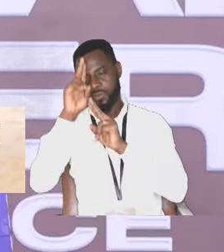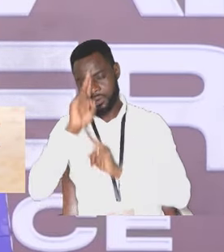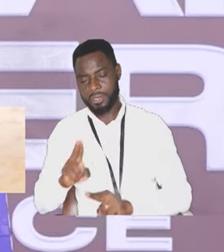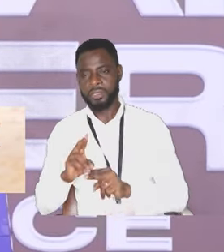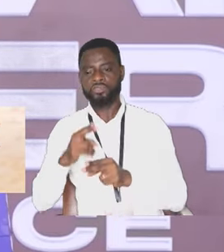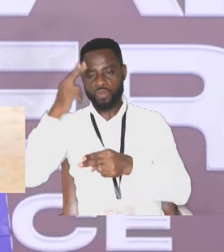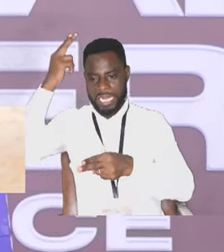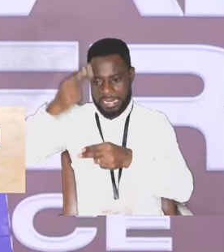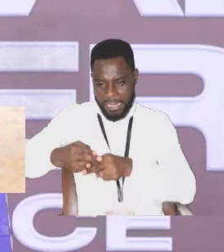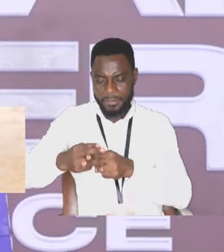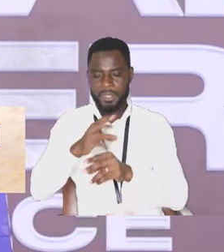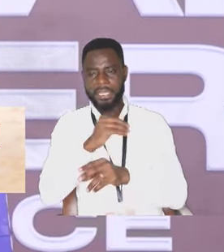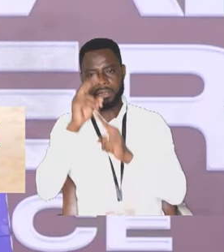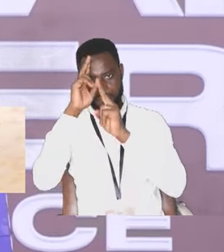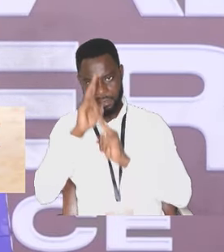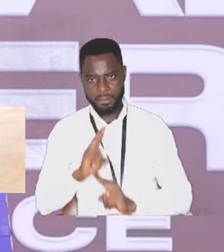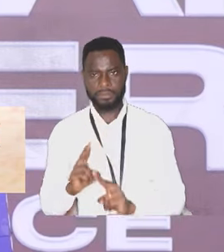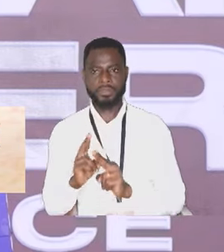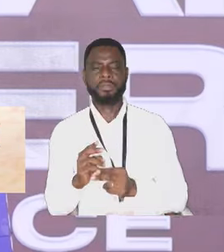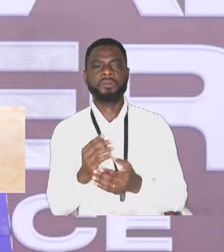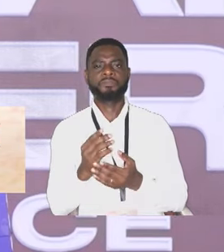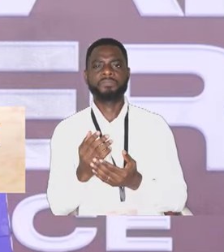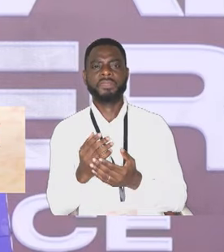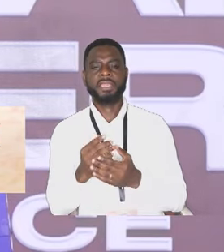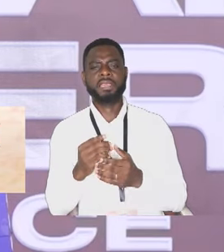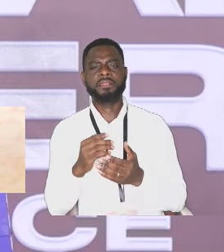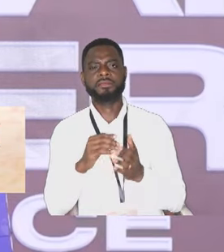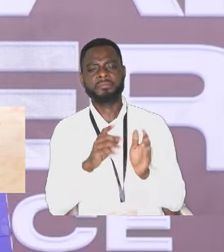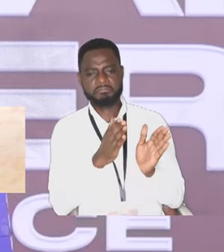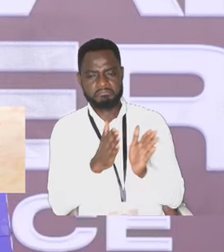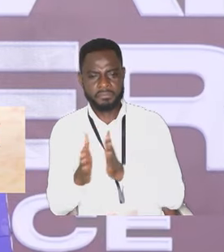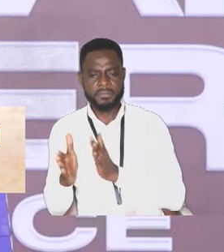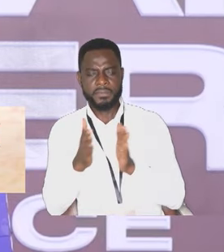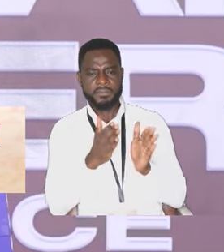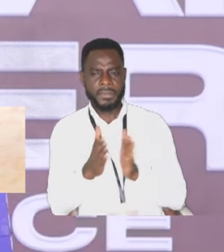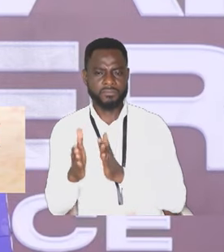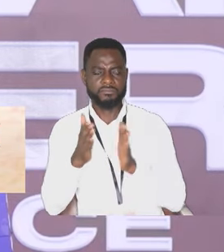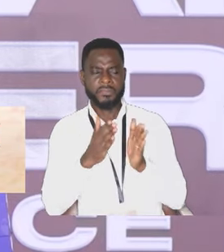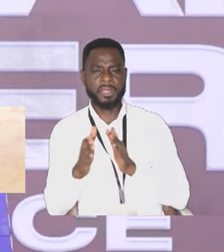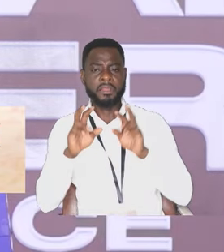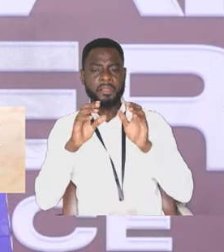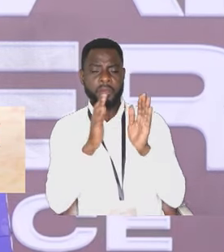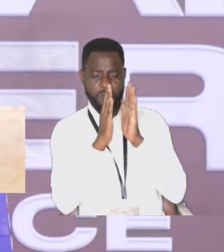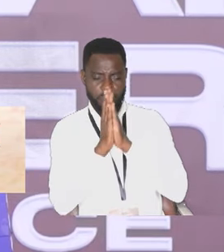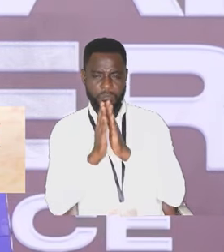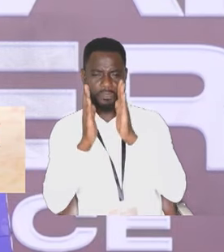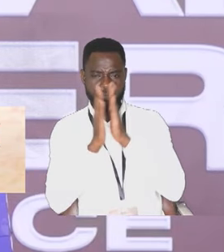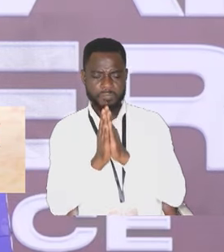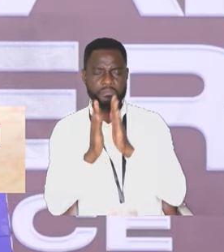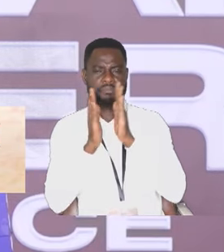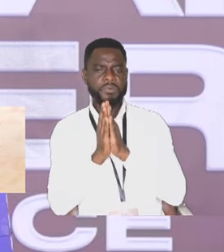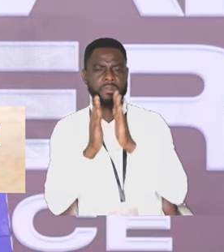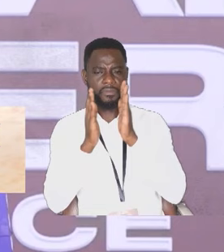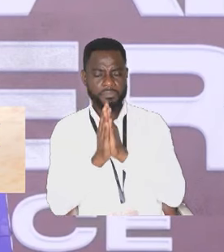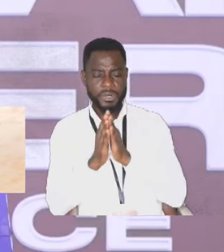on honoring. And then setting prayer force for our public office holders. They are suffering. So let us get